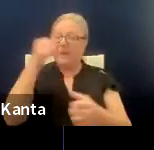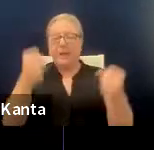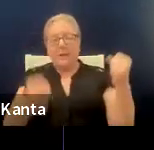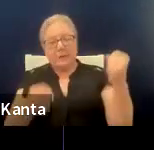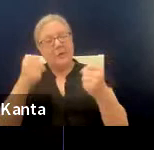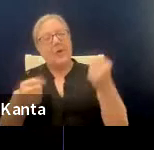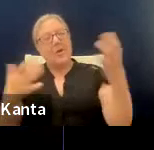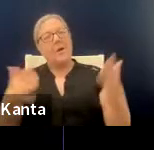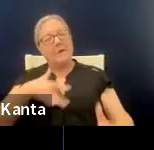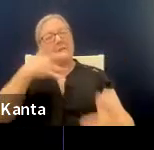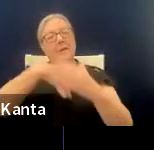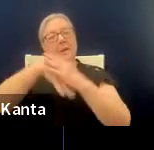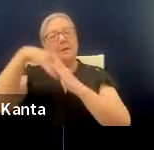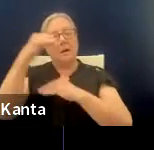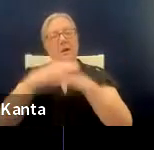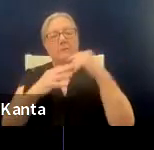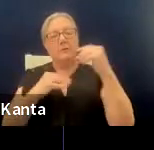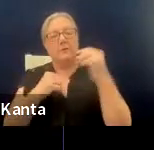But there is a